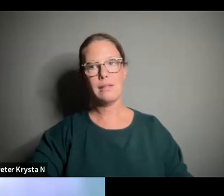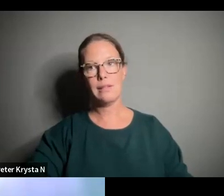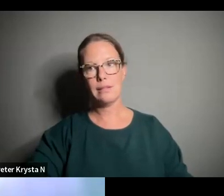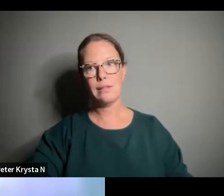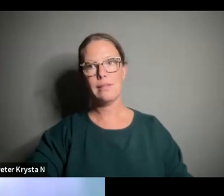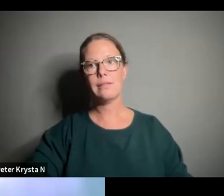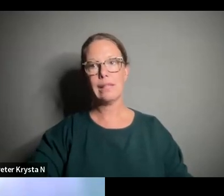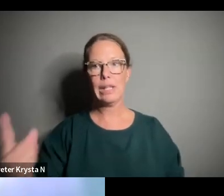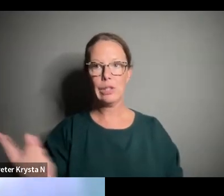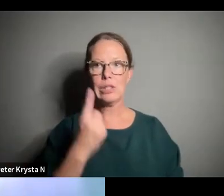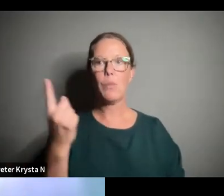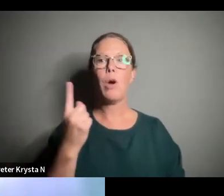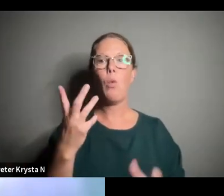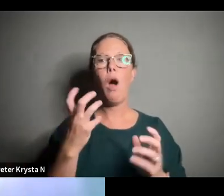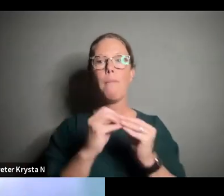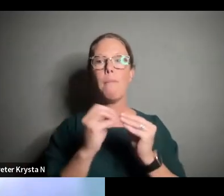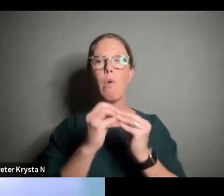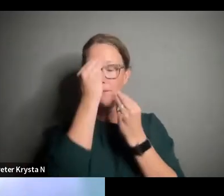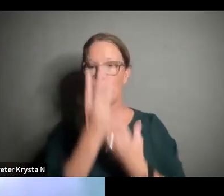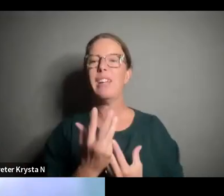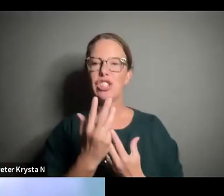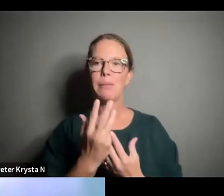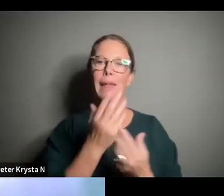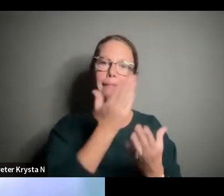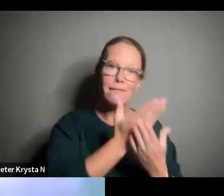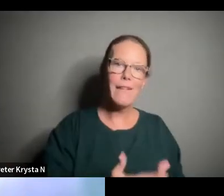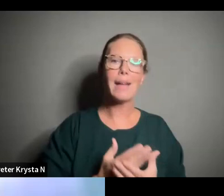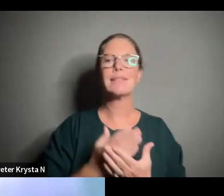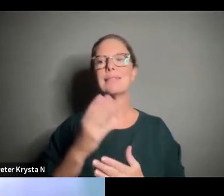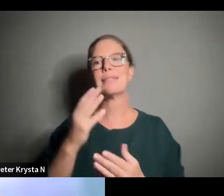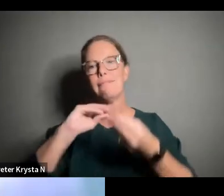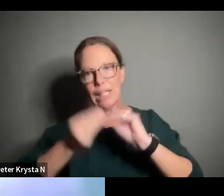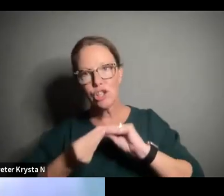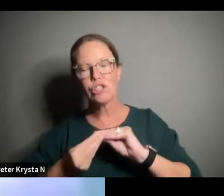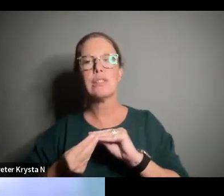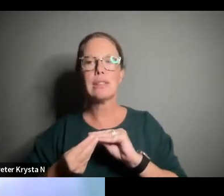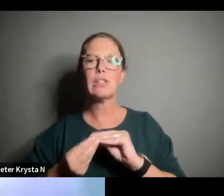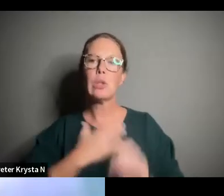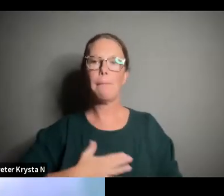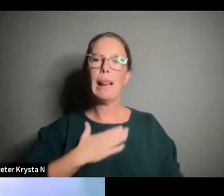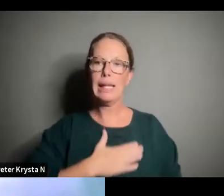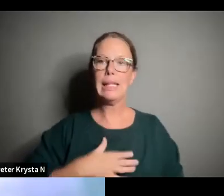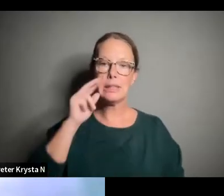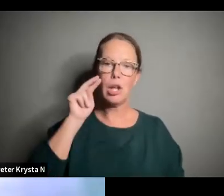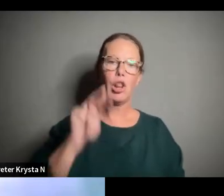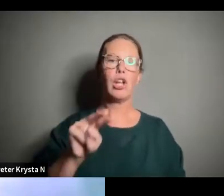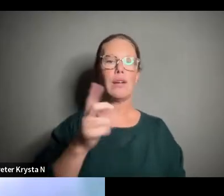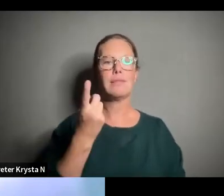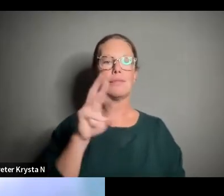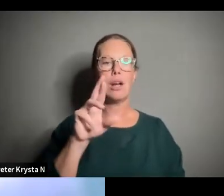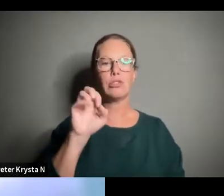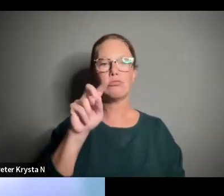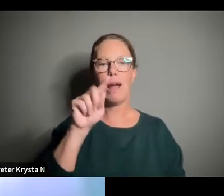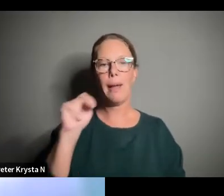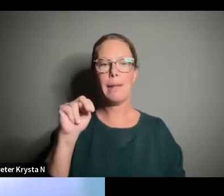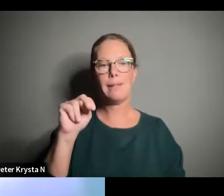and wrote in and wanted more information about the facts and figures that you had stated. So please look up Dr. Raymond P.